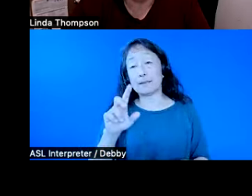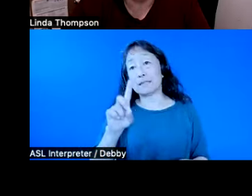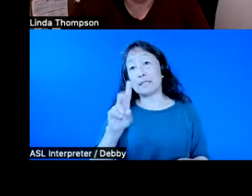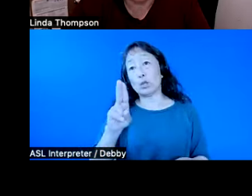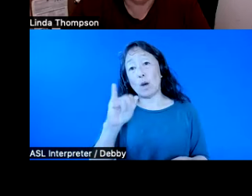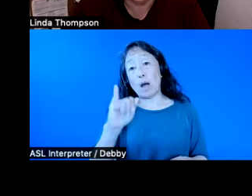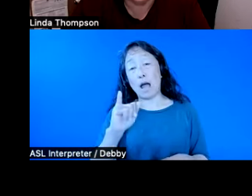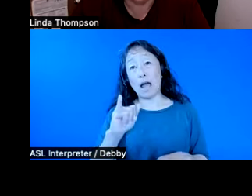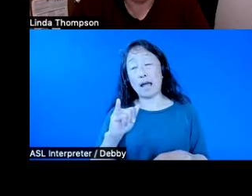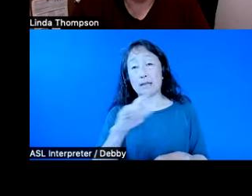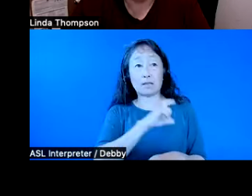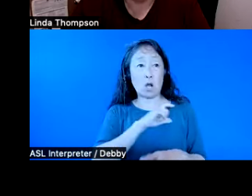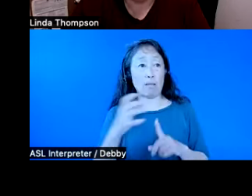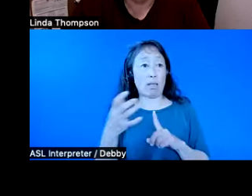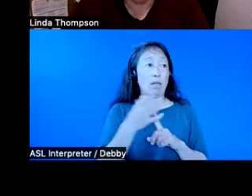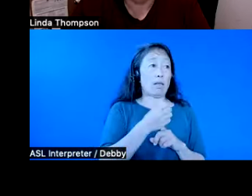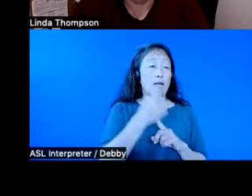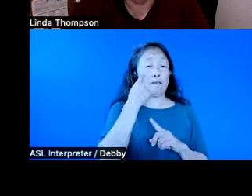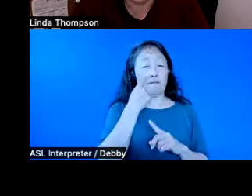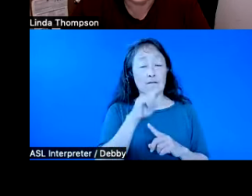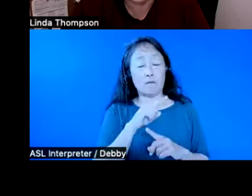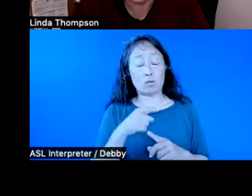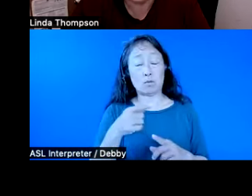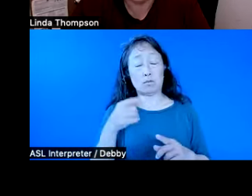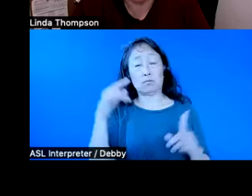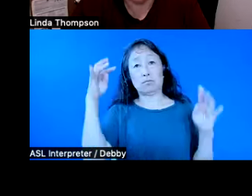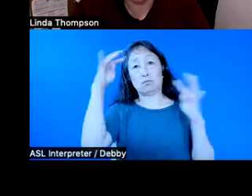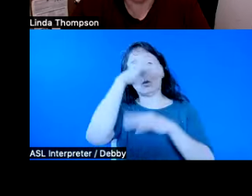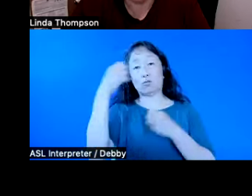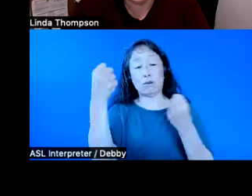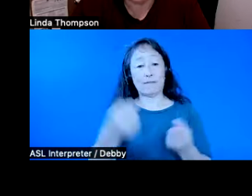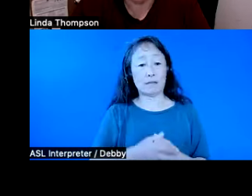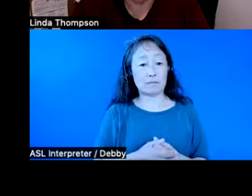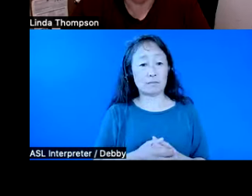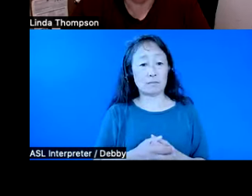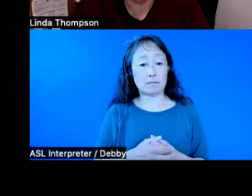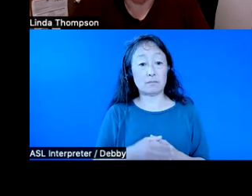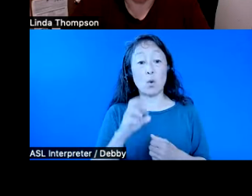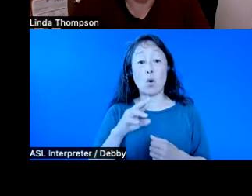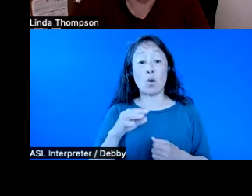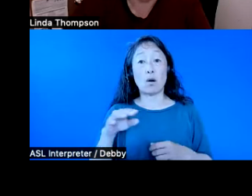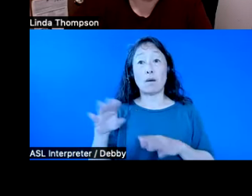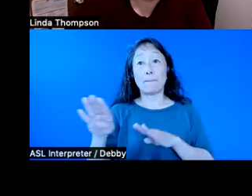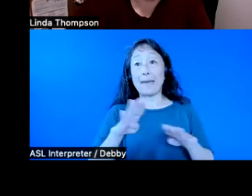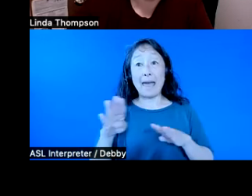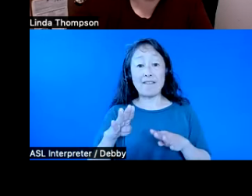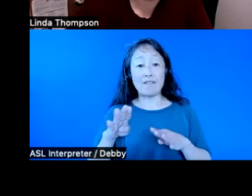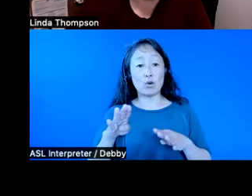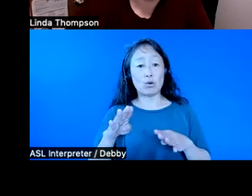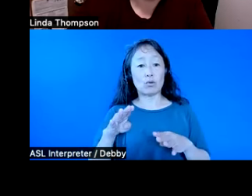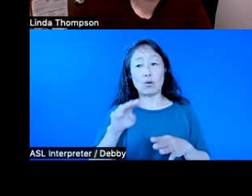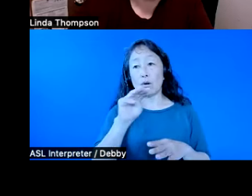in their behavior, or there can be mood swings and changed sleeping